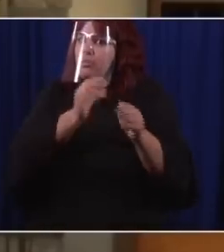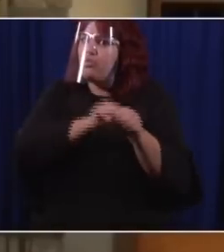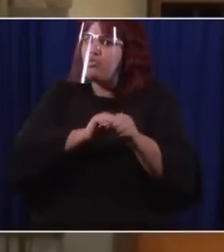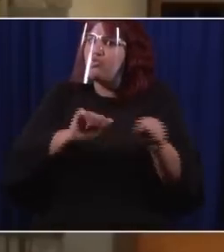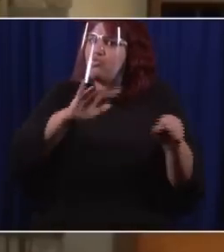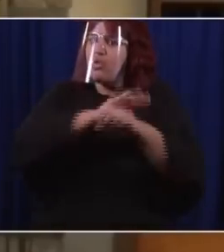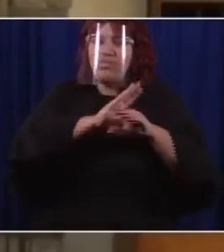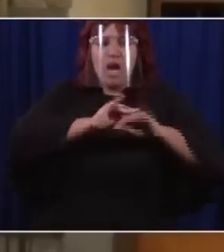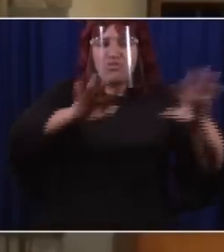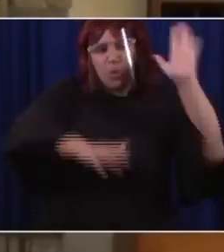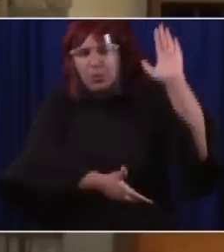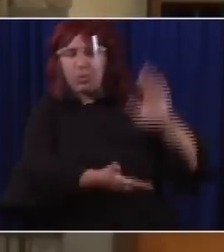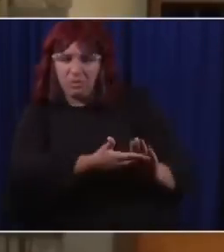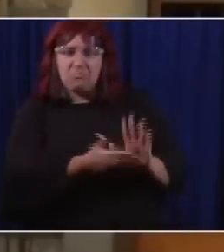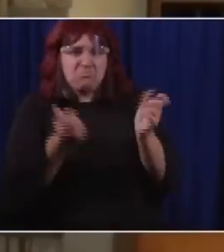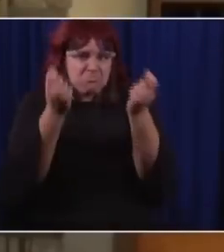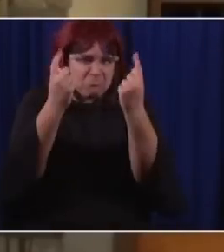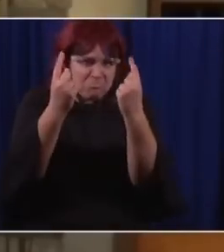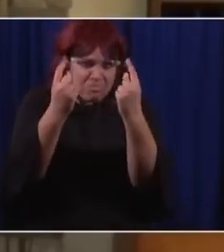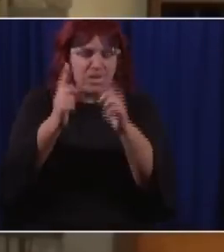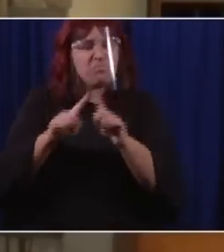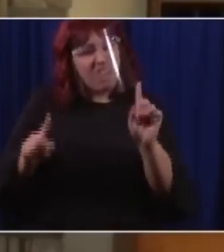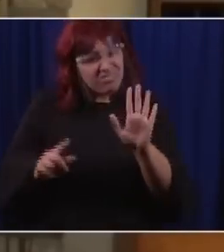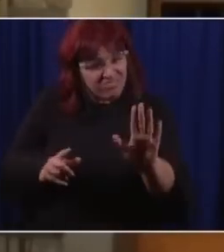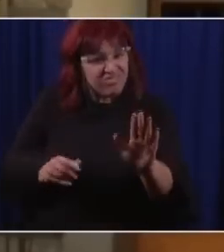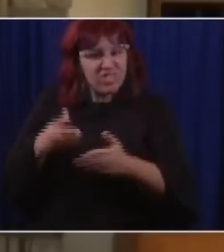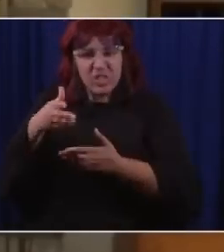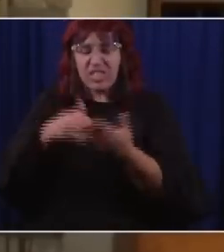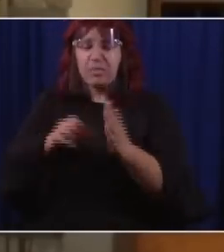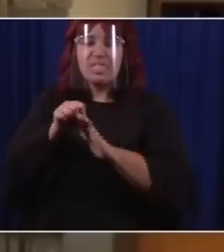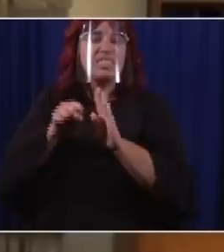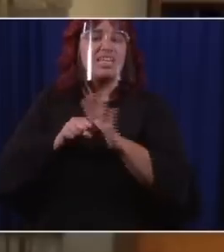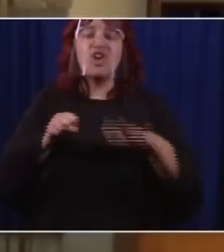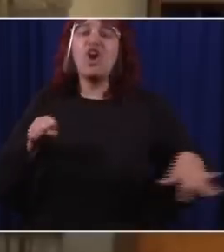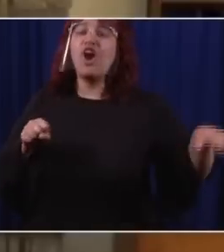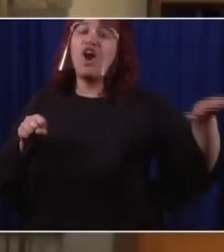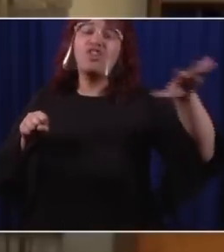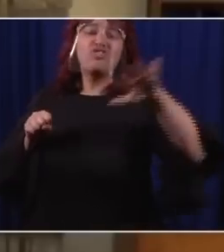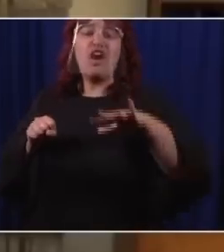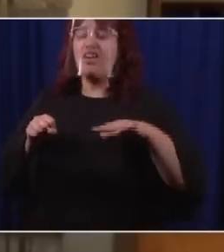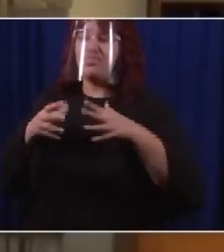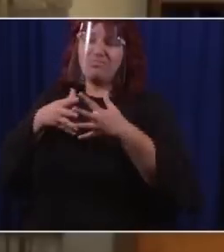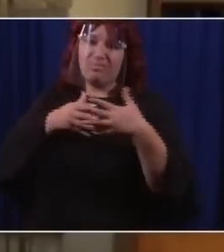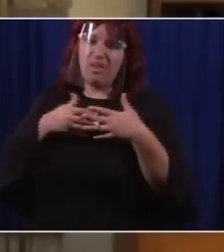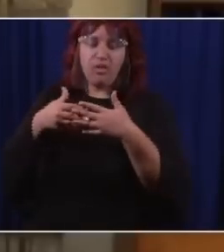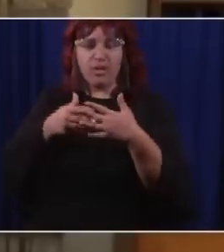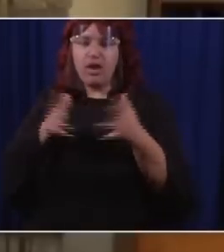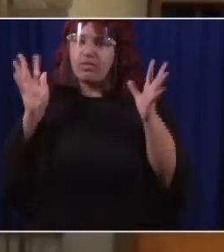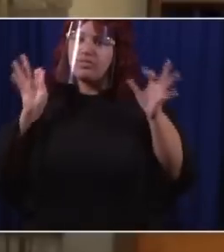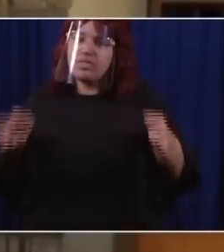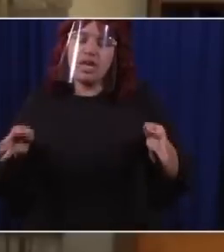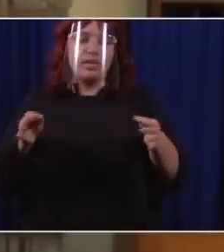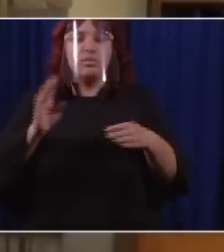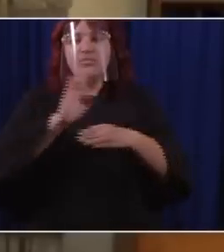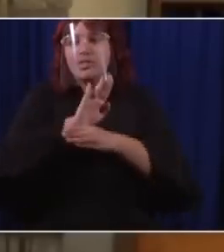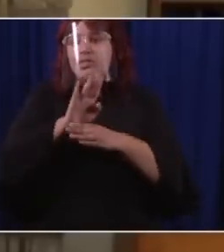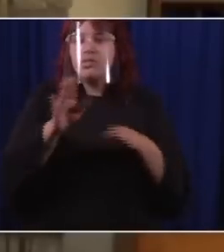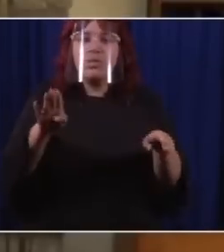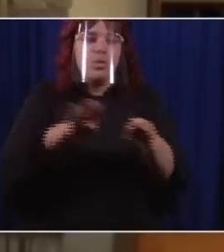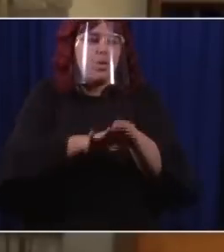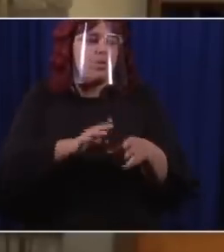your hands, but we all know there are cities across the country pulling back, considering closing businesses, imposing curfews, just any changes to